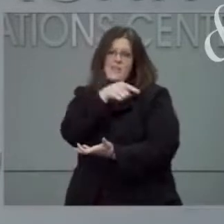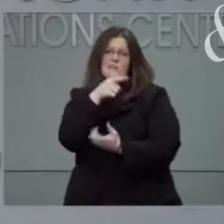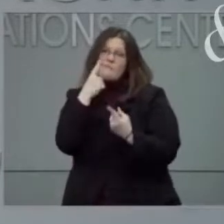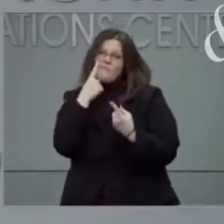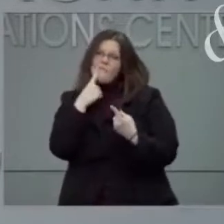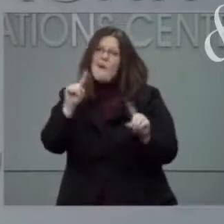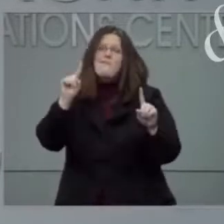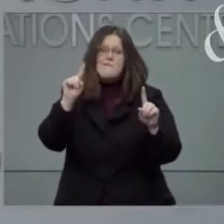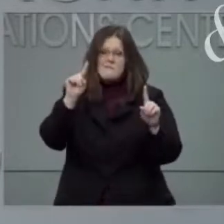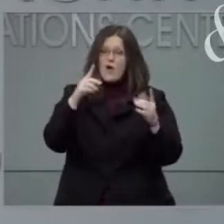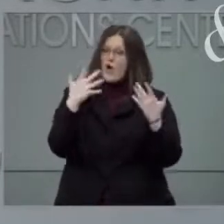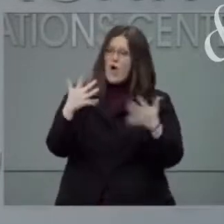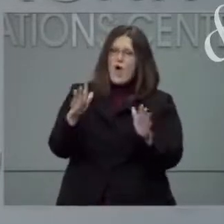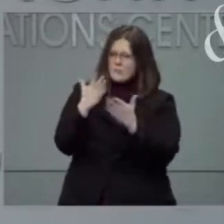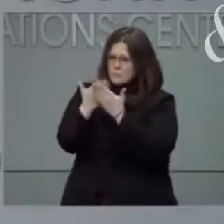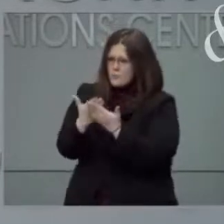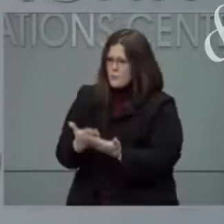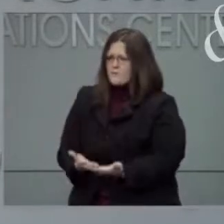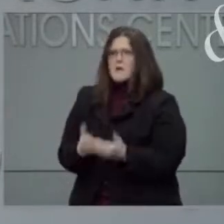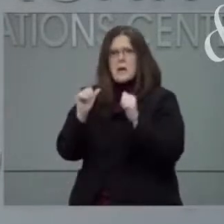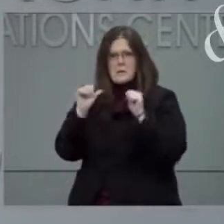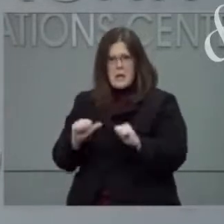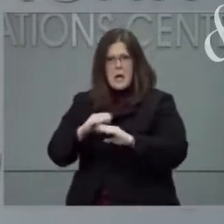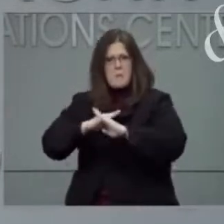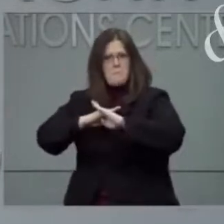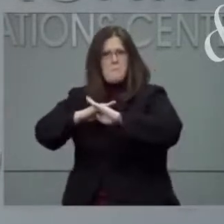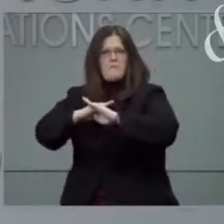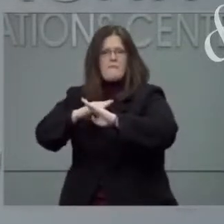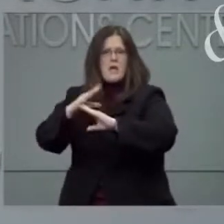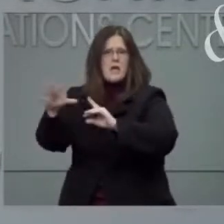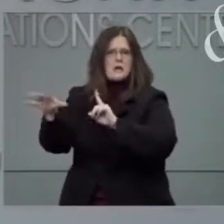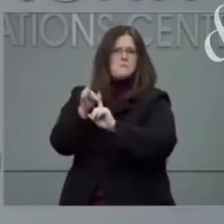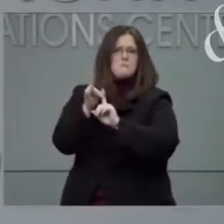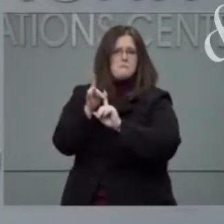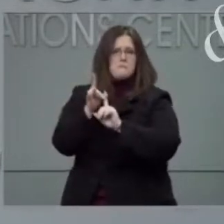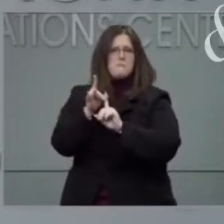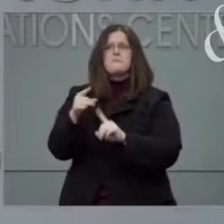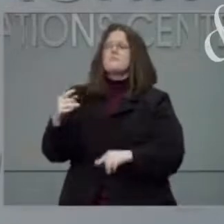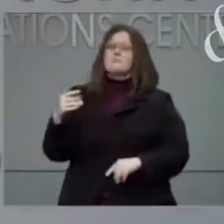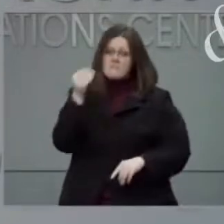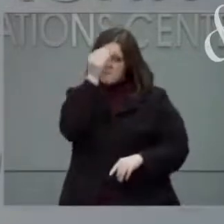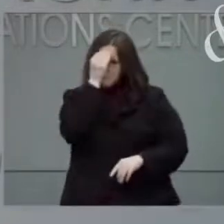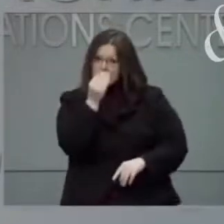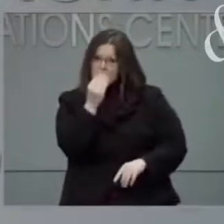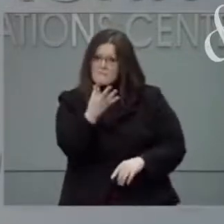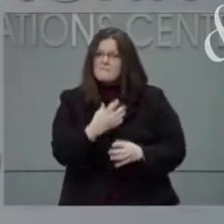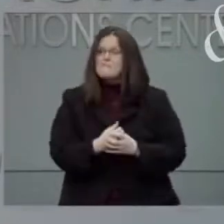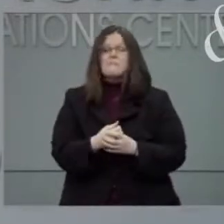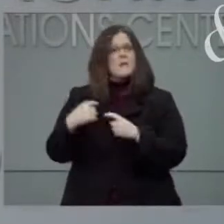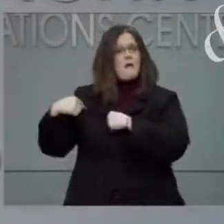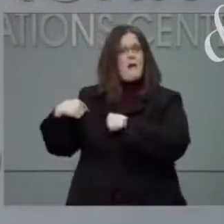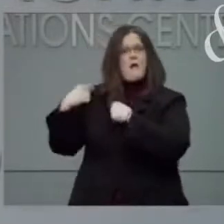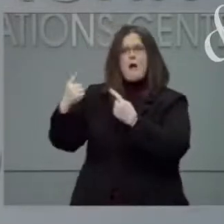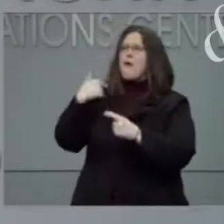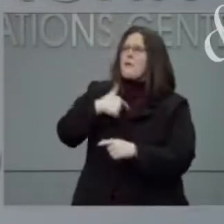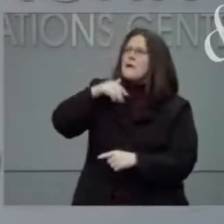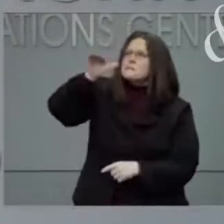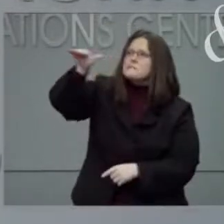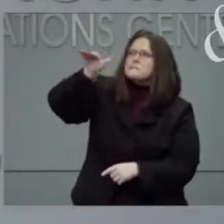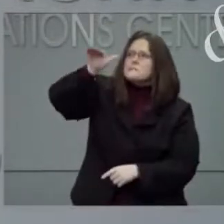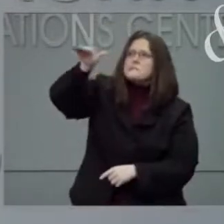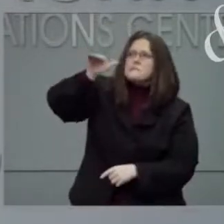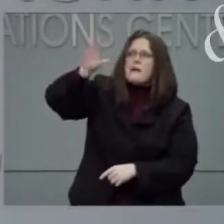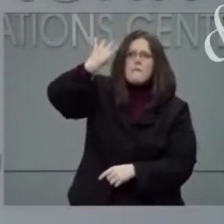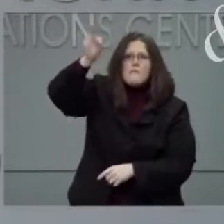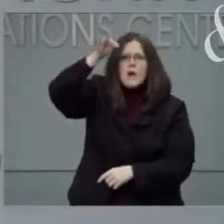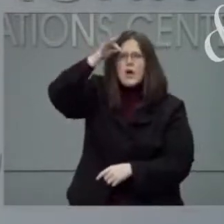beginning tomorrow. Our constant request for more vaccines has been answered. The federal